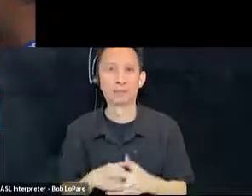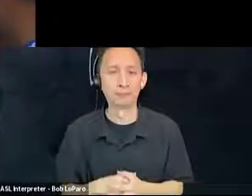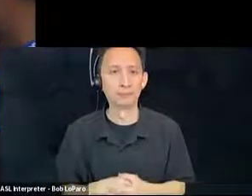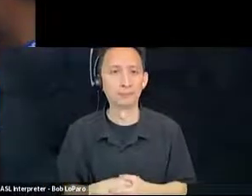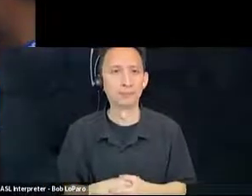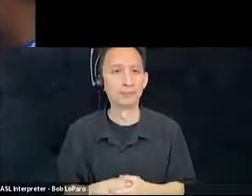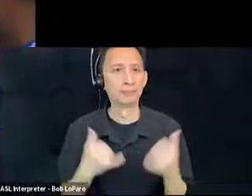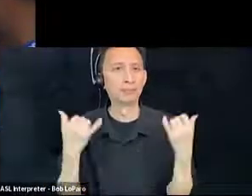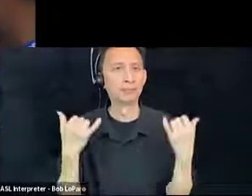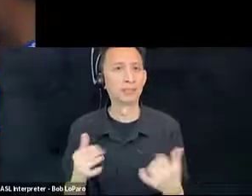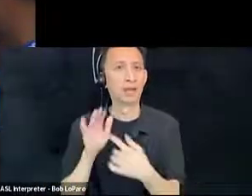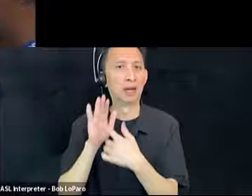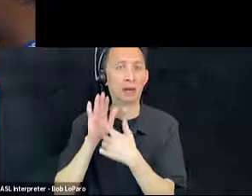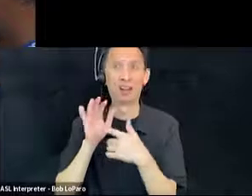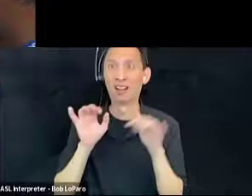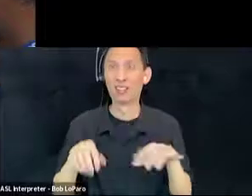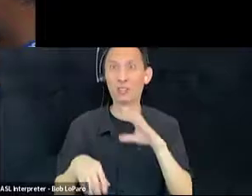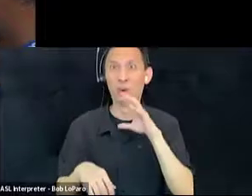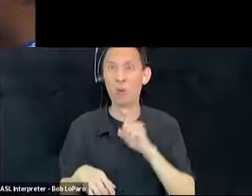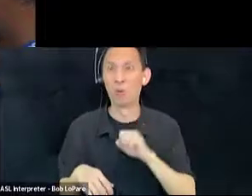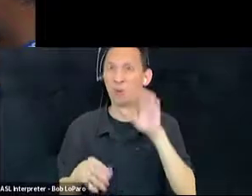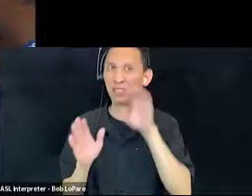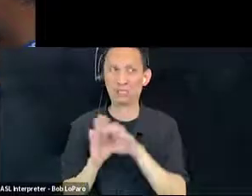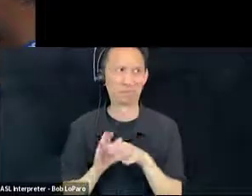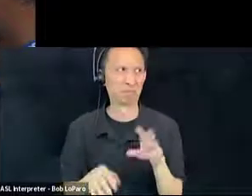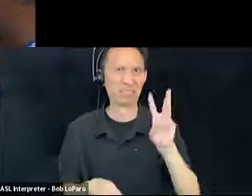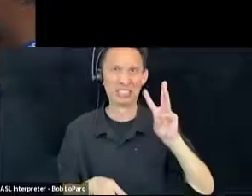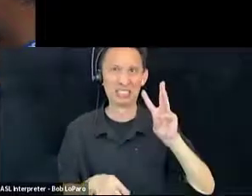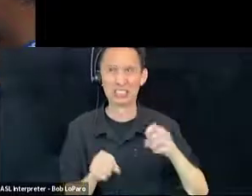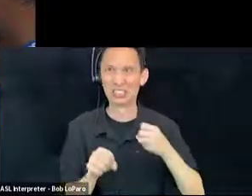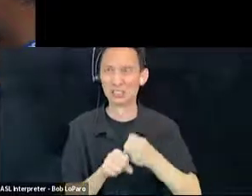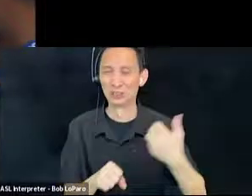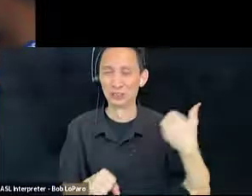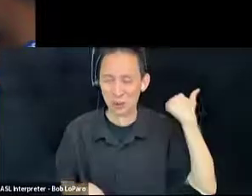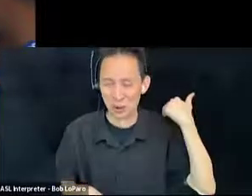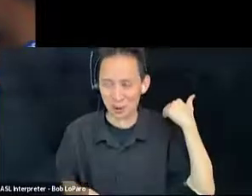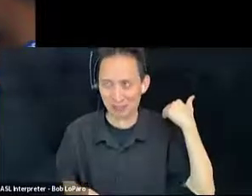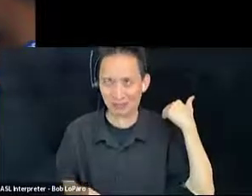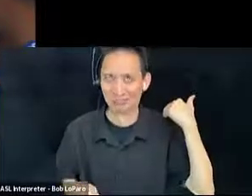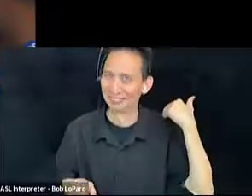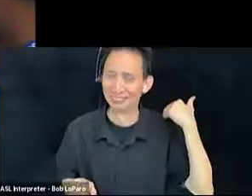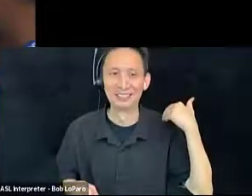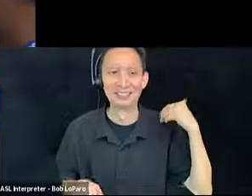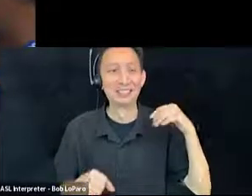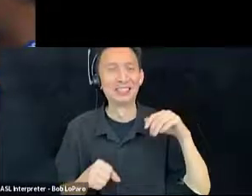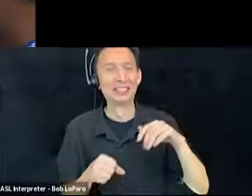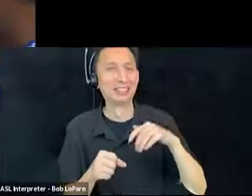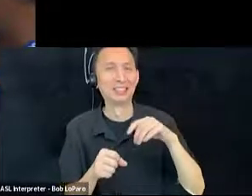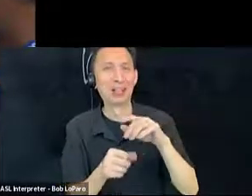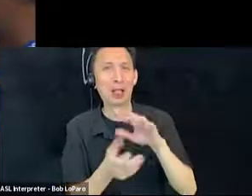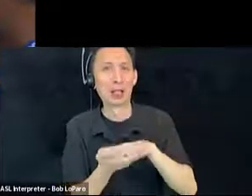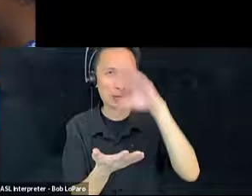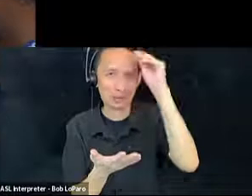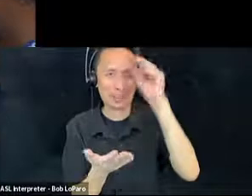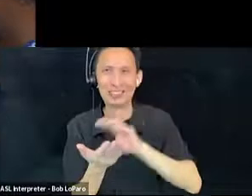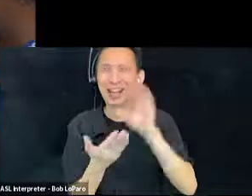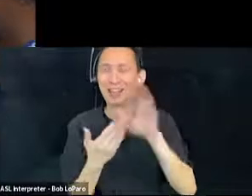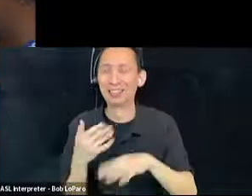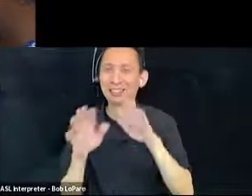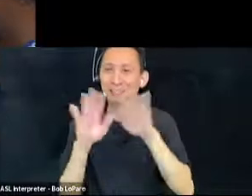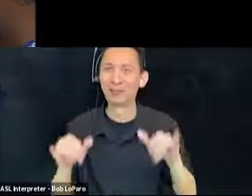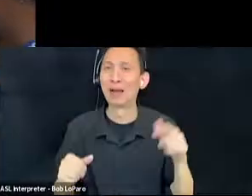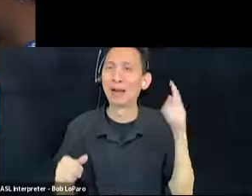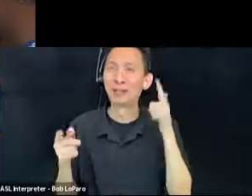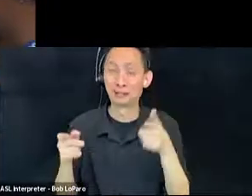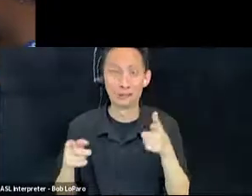is actually a quite old picture of TJ. is probably about six years ago of him working with his calendar system in school. And Marilyn, hear you chiming in.